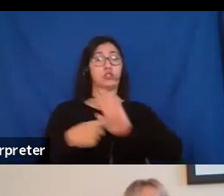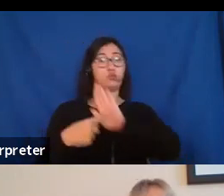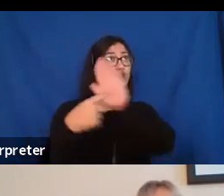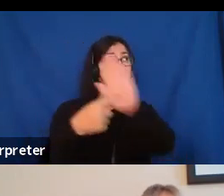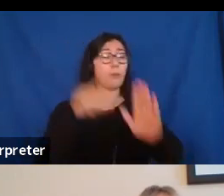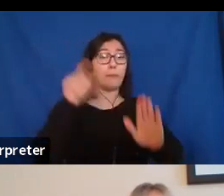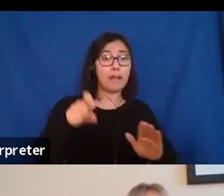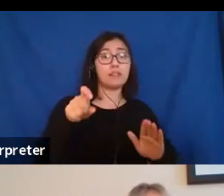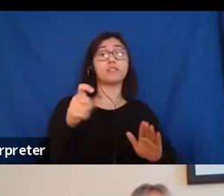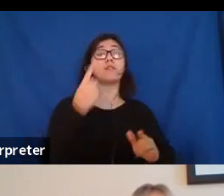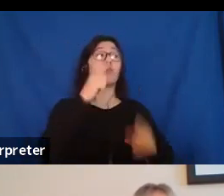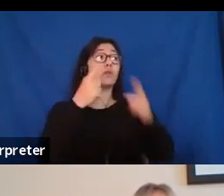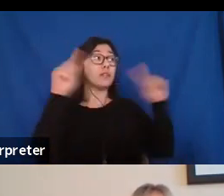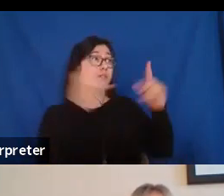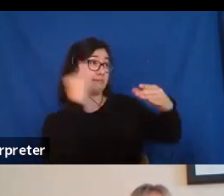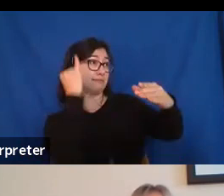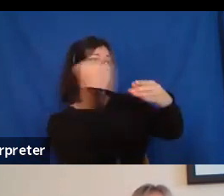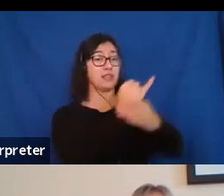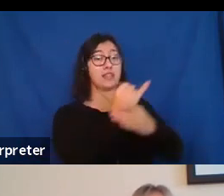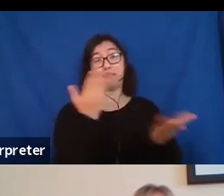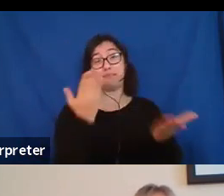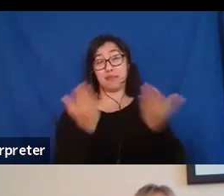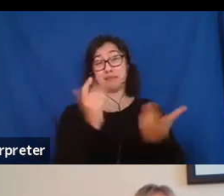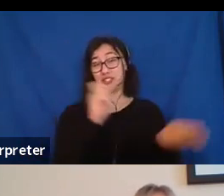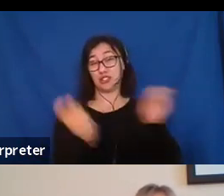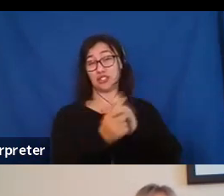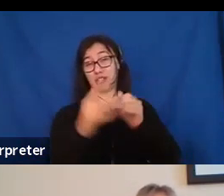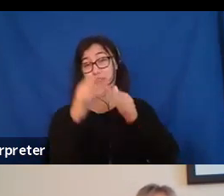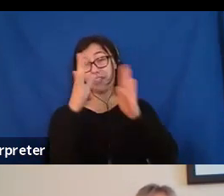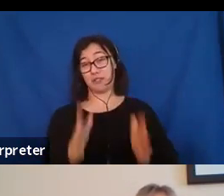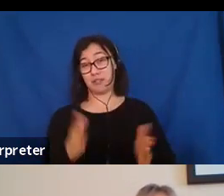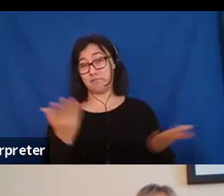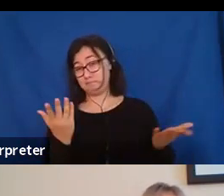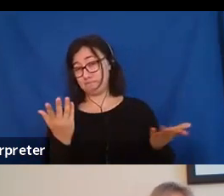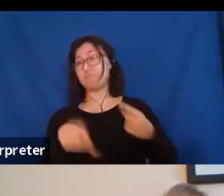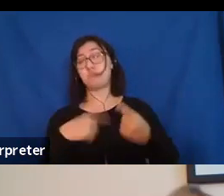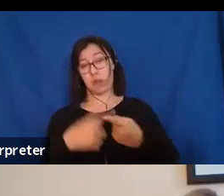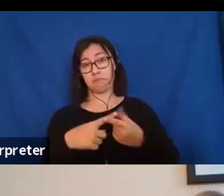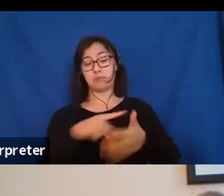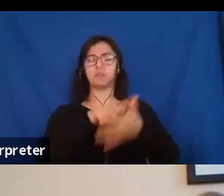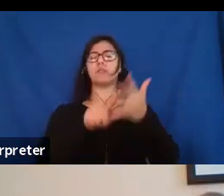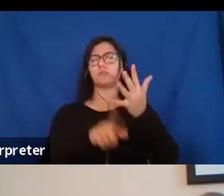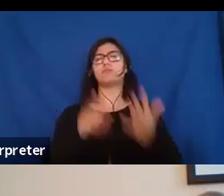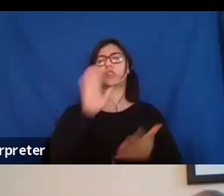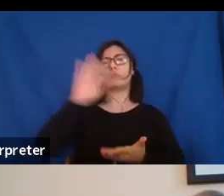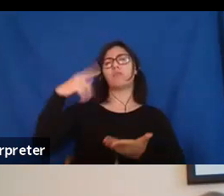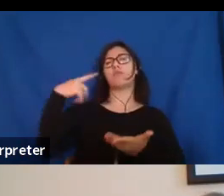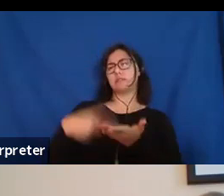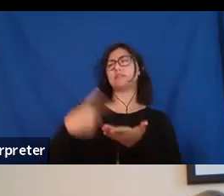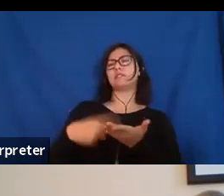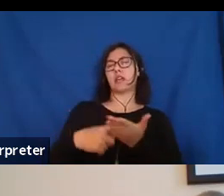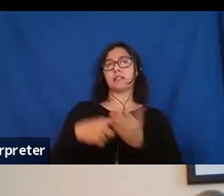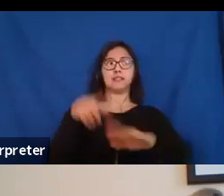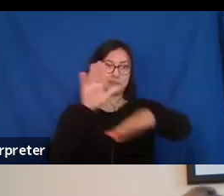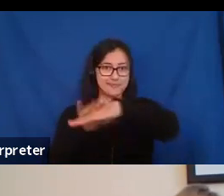and be effective and maybe even get a change in leadership? So we'll be talking about these, and just to give you a warning, there's no